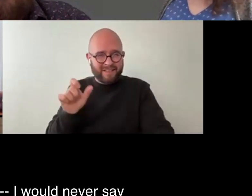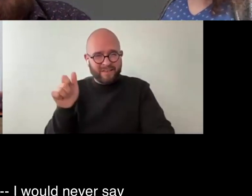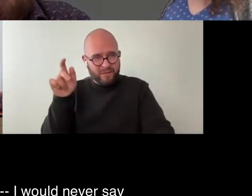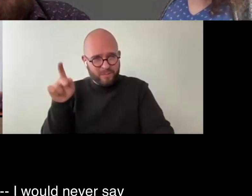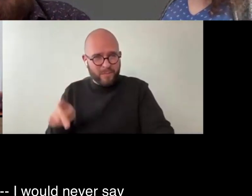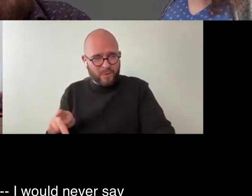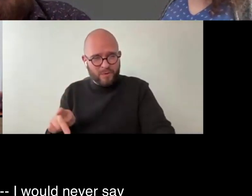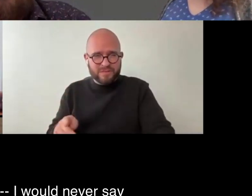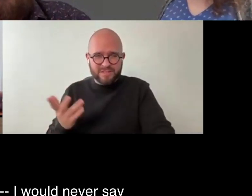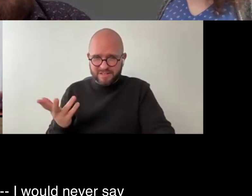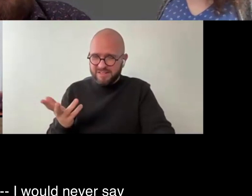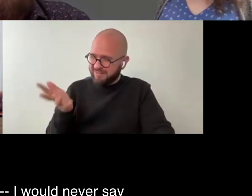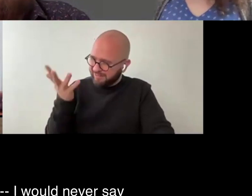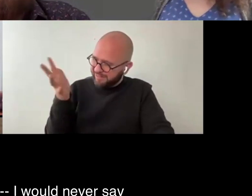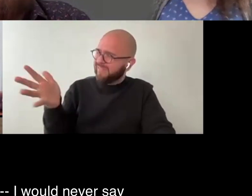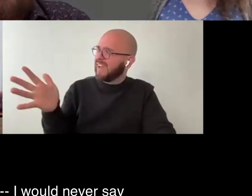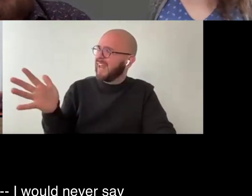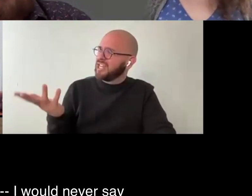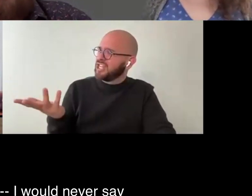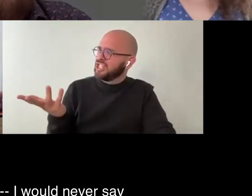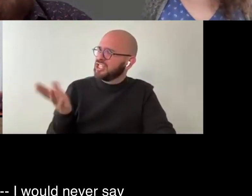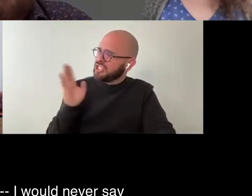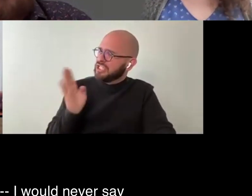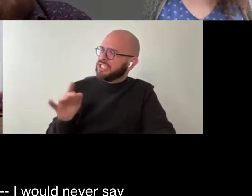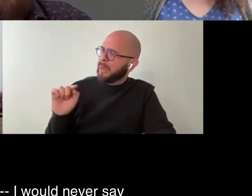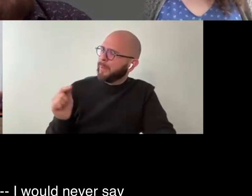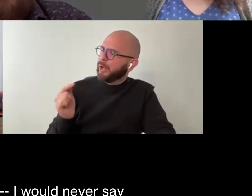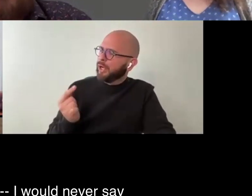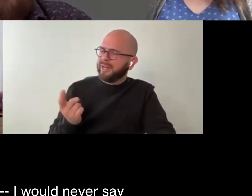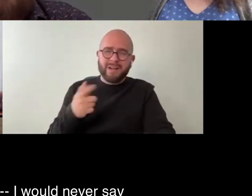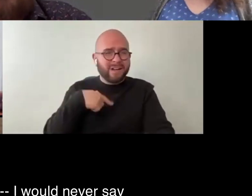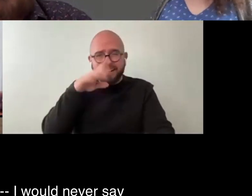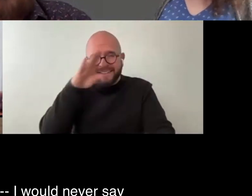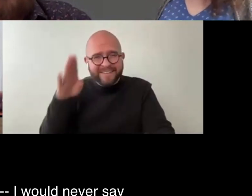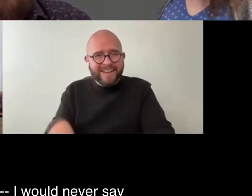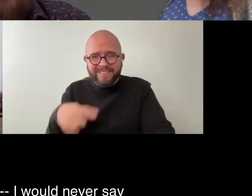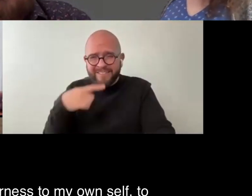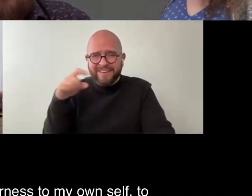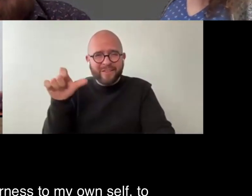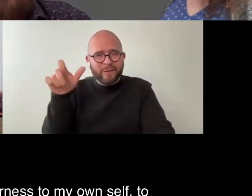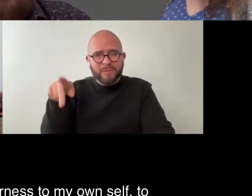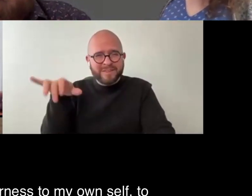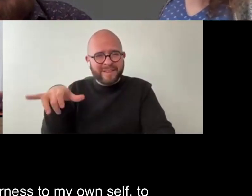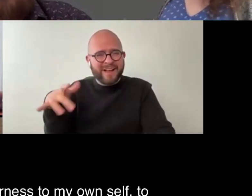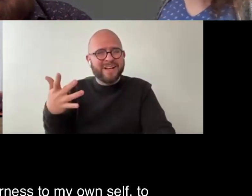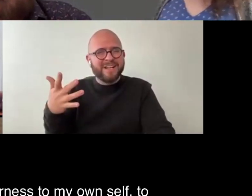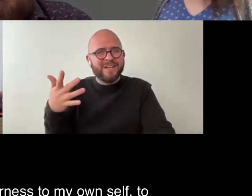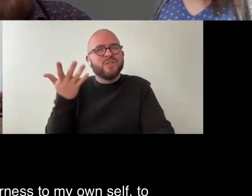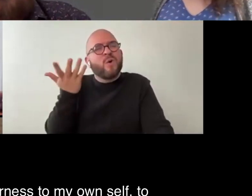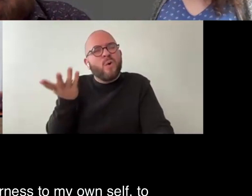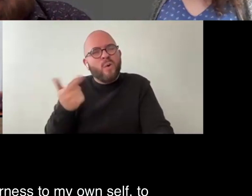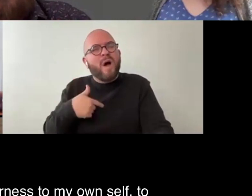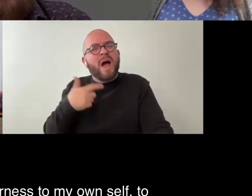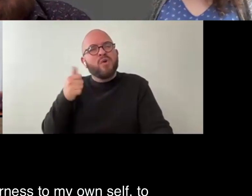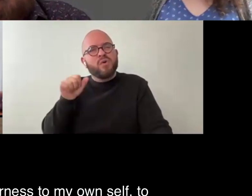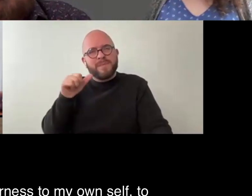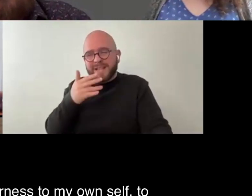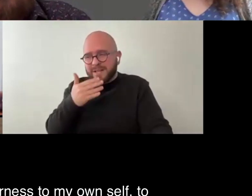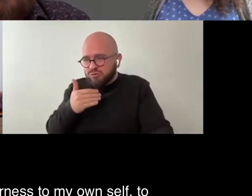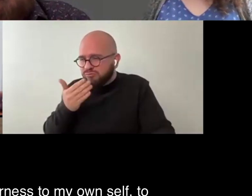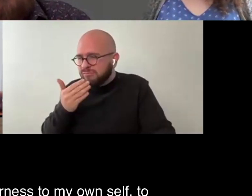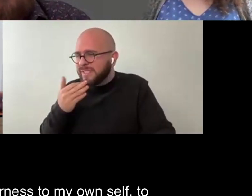living soul? I would never say to another living soul, stop hurting, So I try to bring that